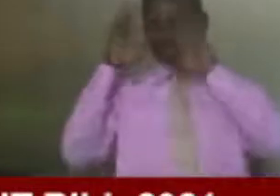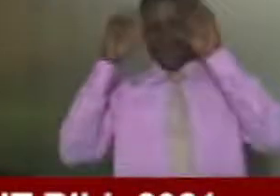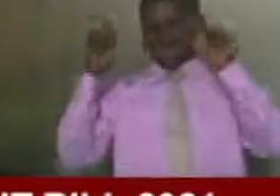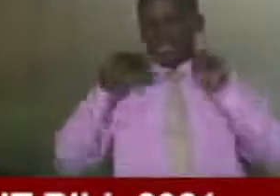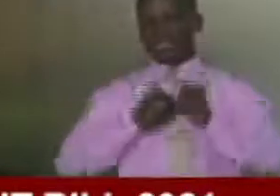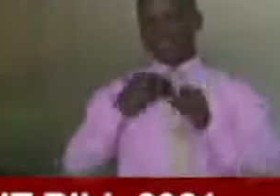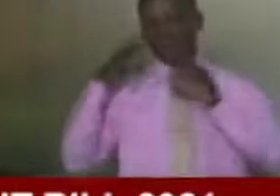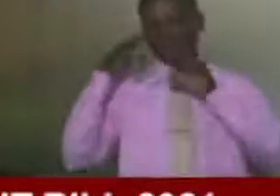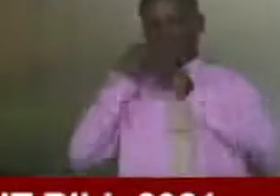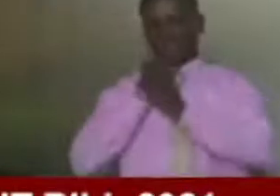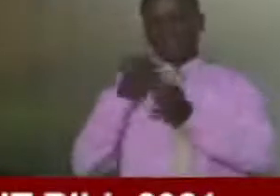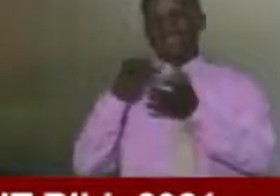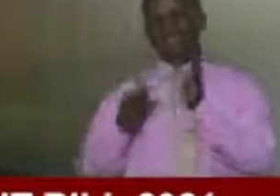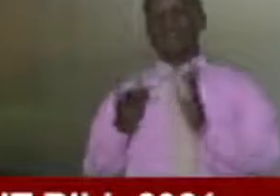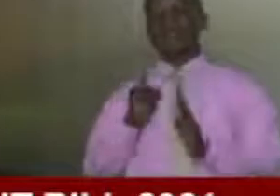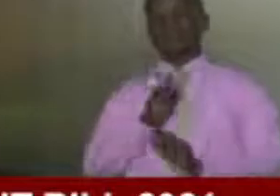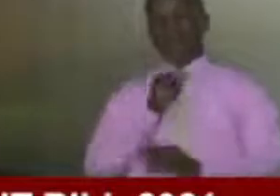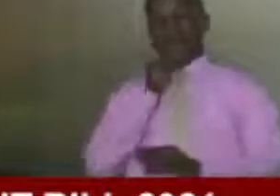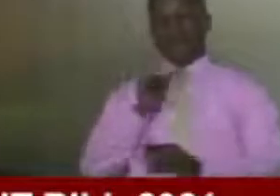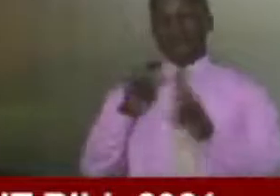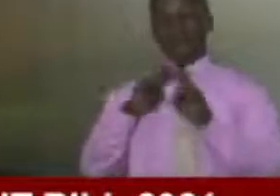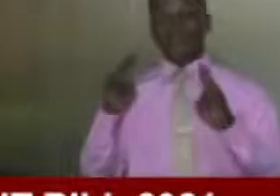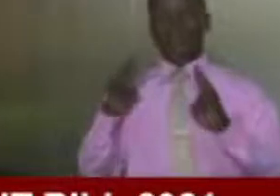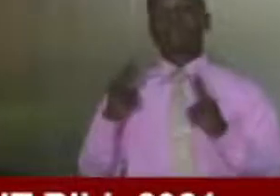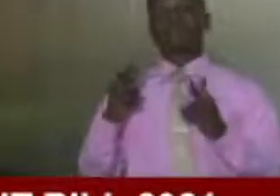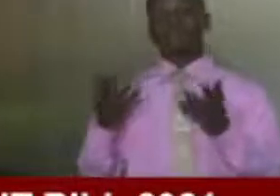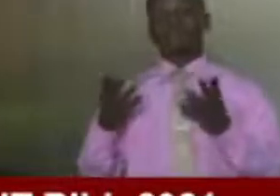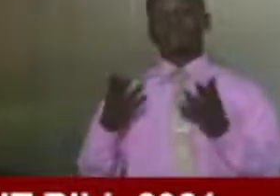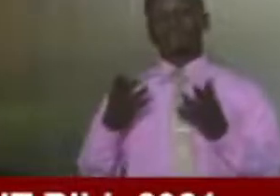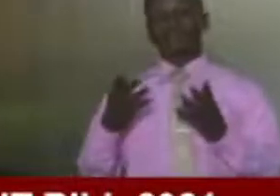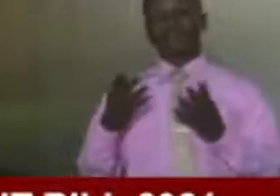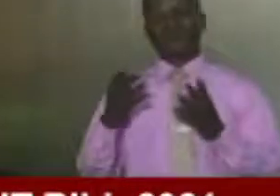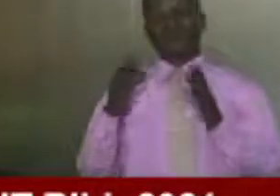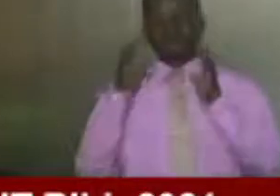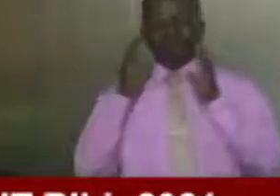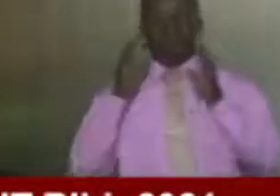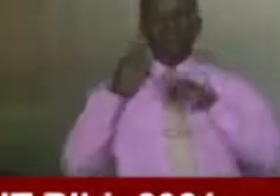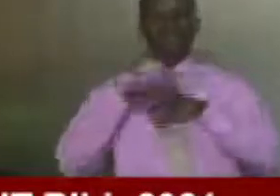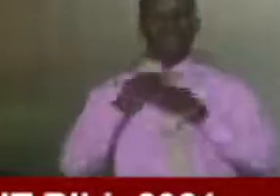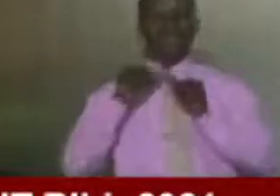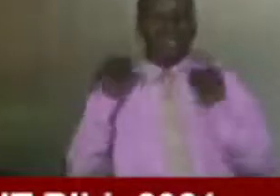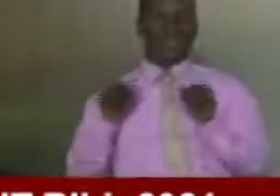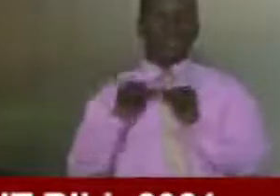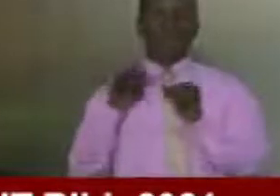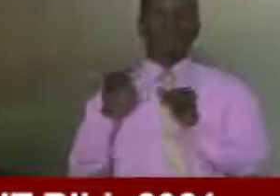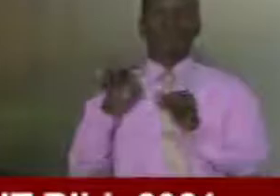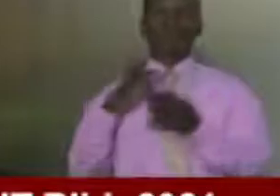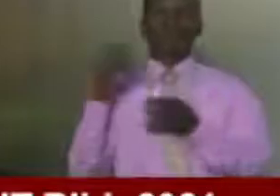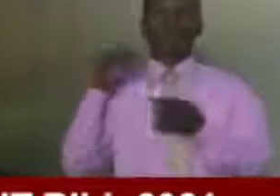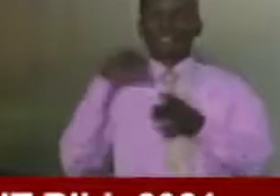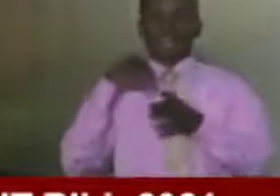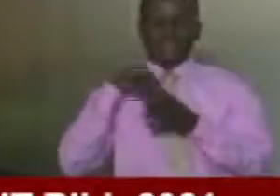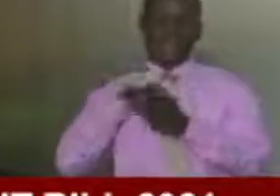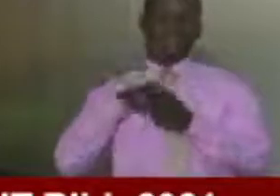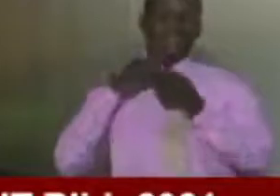them. So I would very much like us to think in terms of the spirit. Is there a